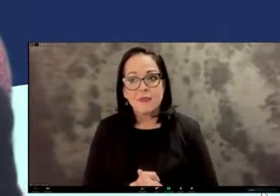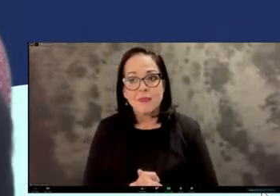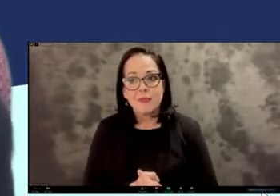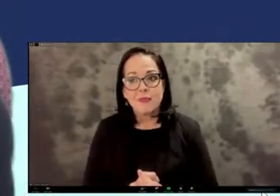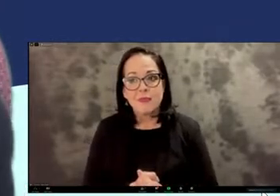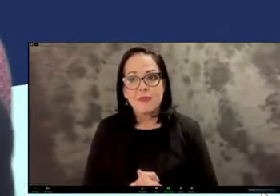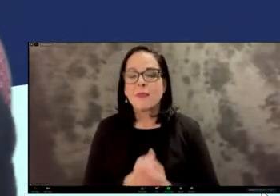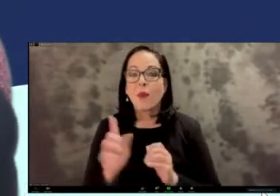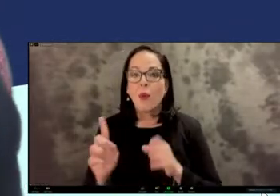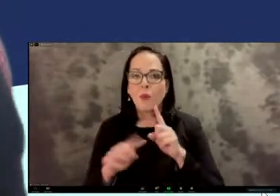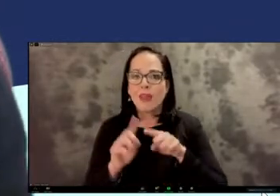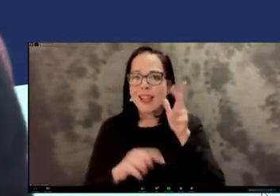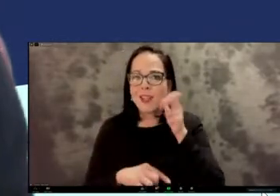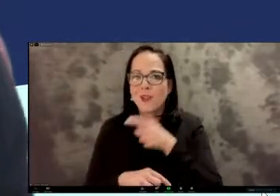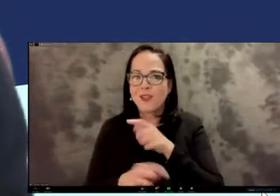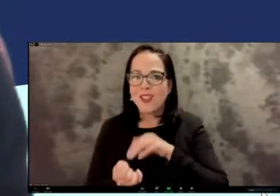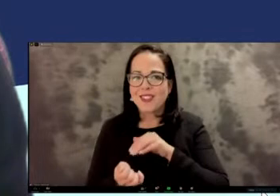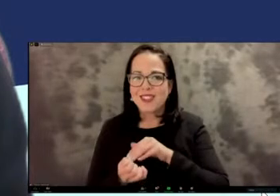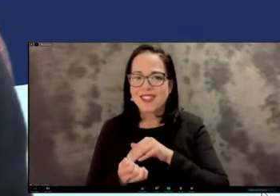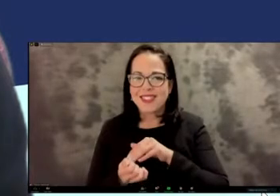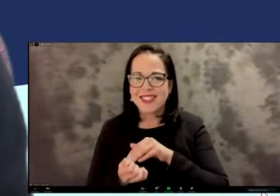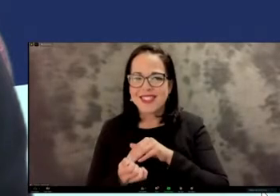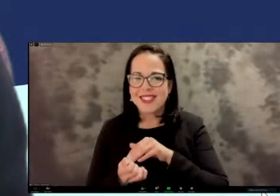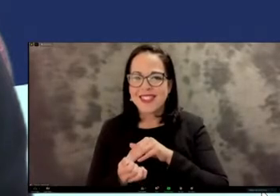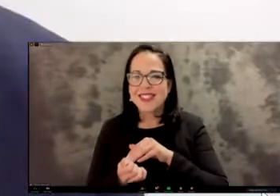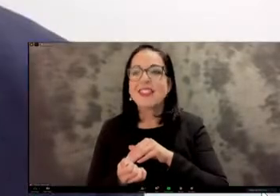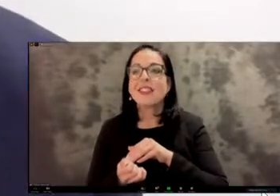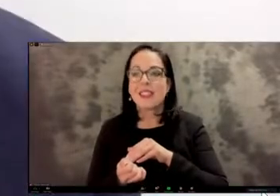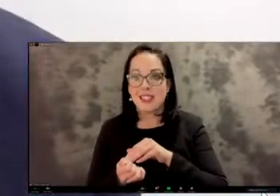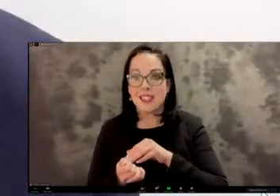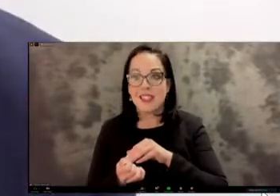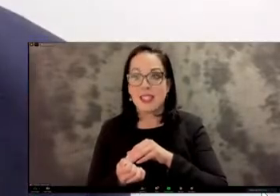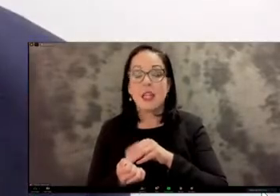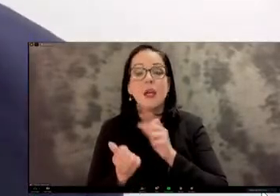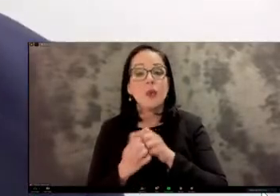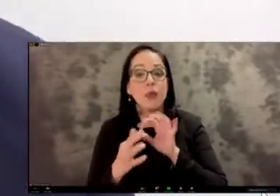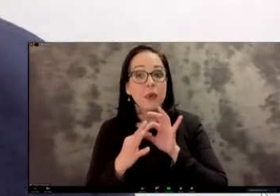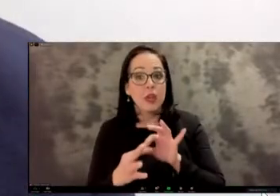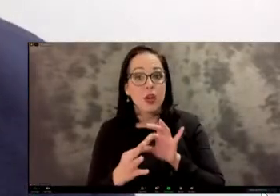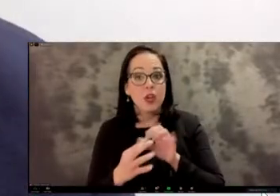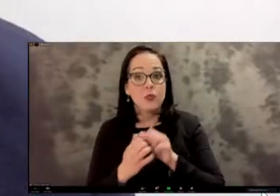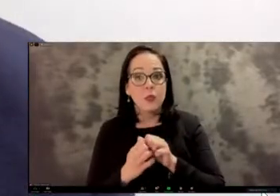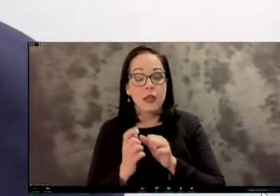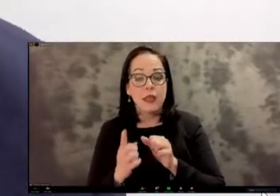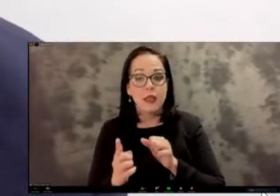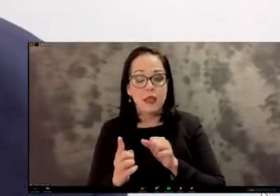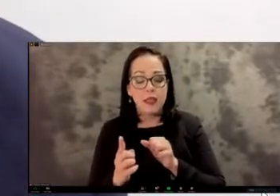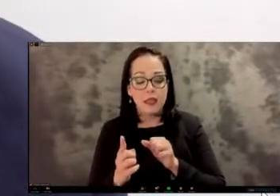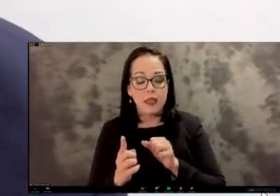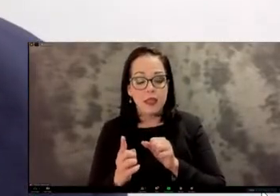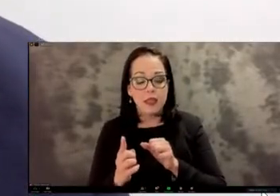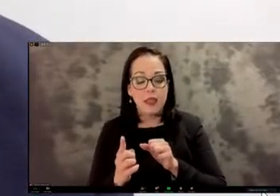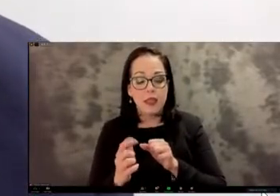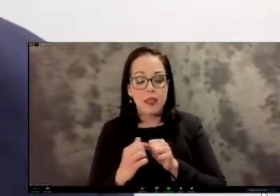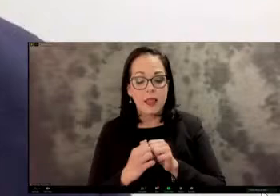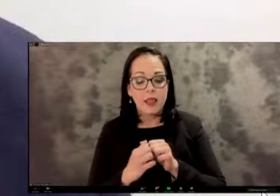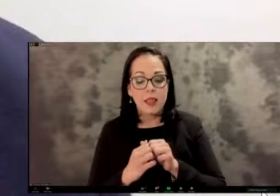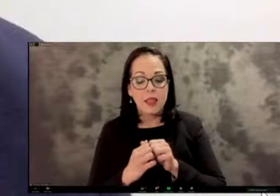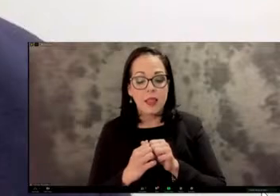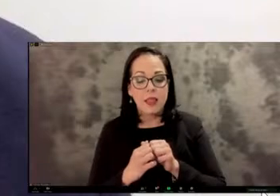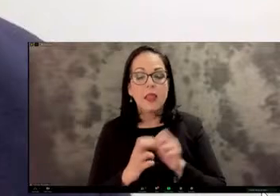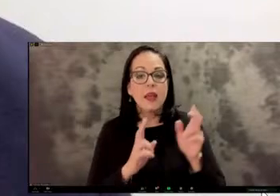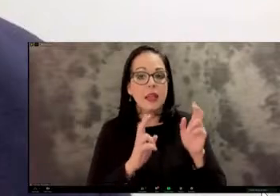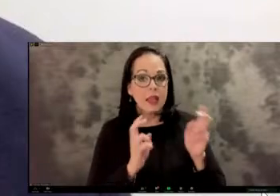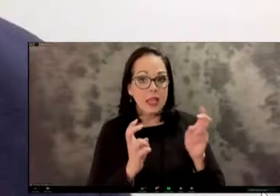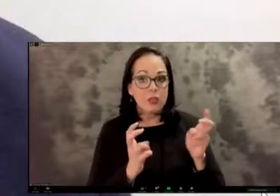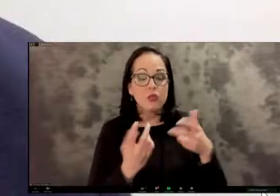Oh, we can't hear you, Dr. Wong. With regards to the issue of